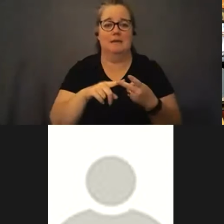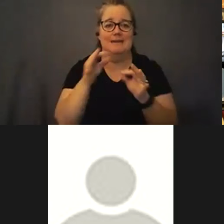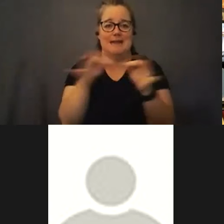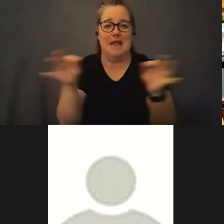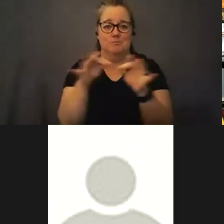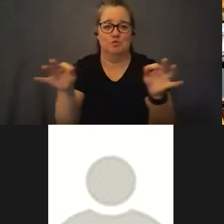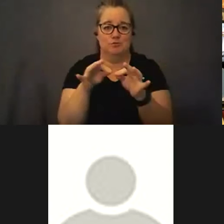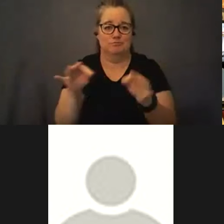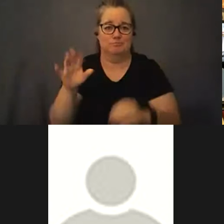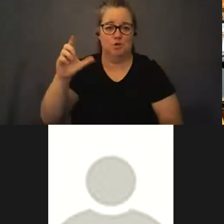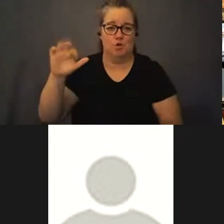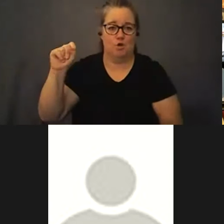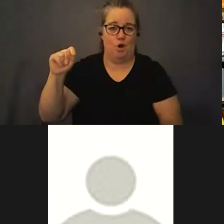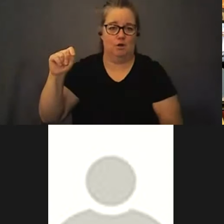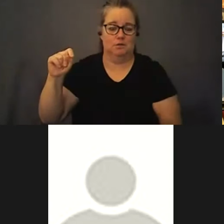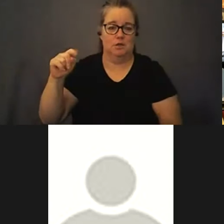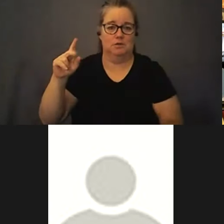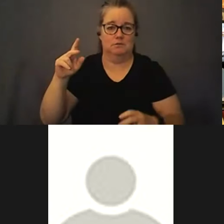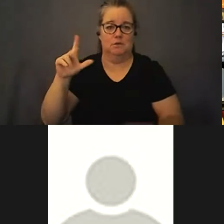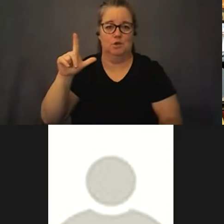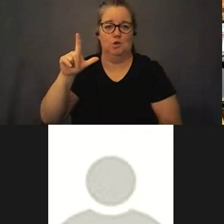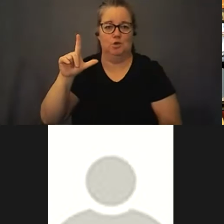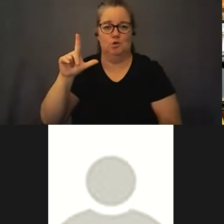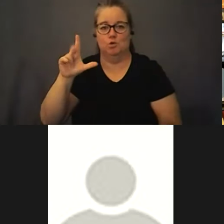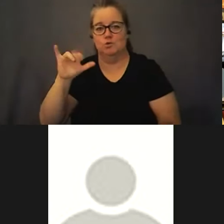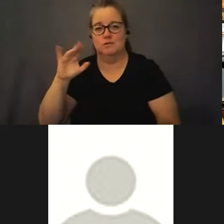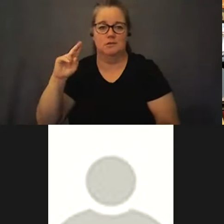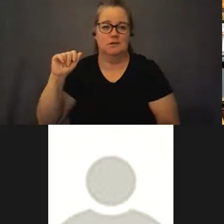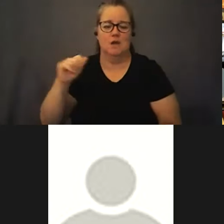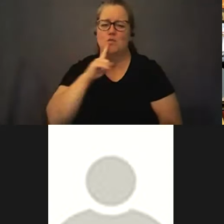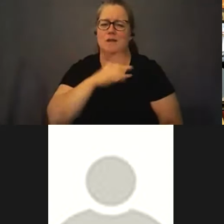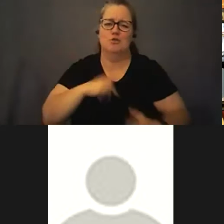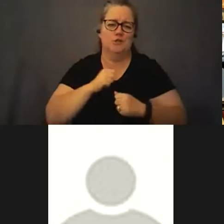writer. And I appreciate meeting with you all.